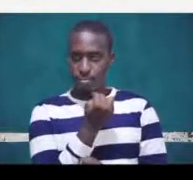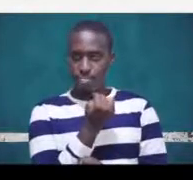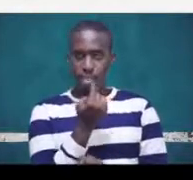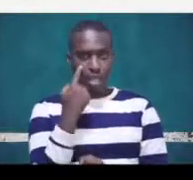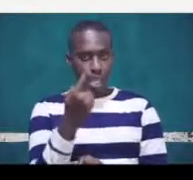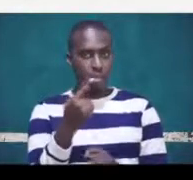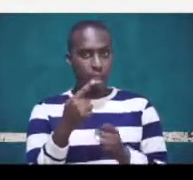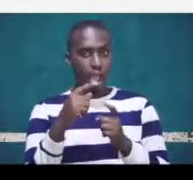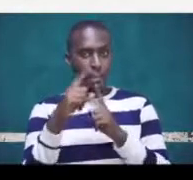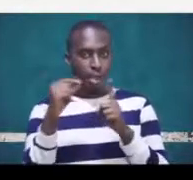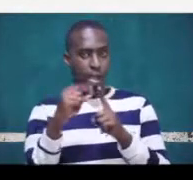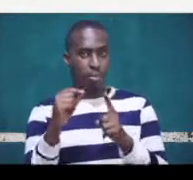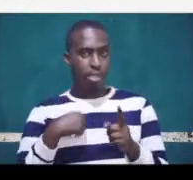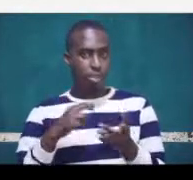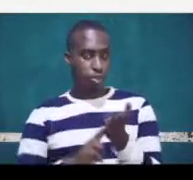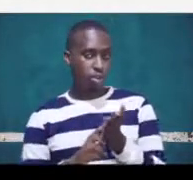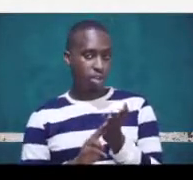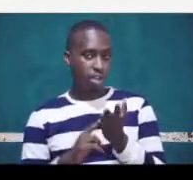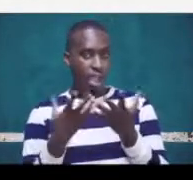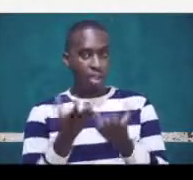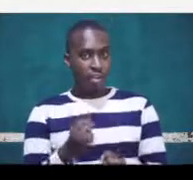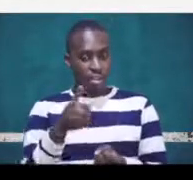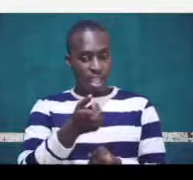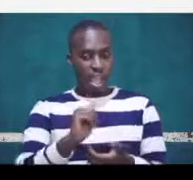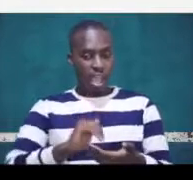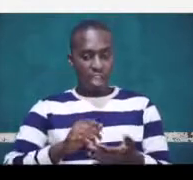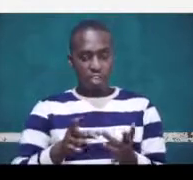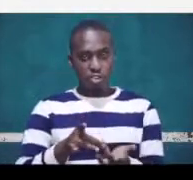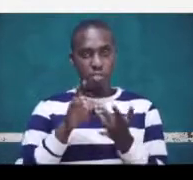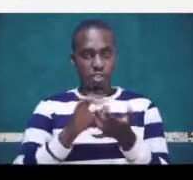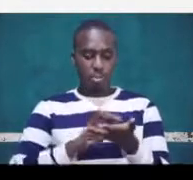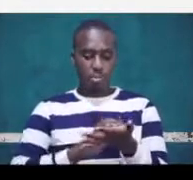I'm using, have their special machines where they type,